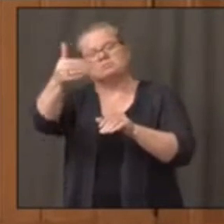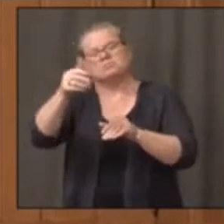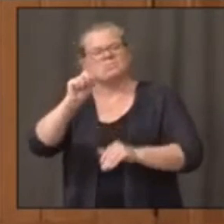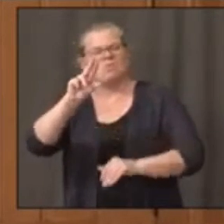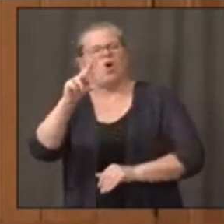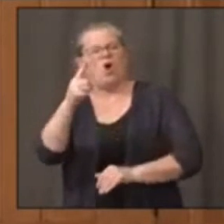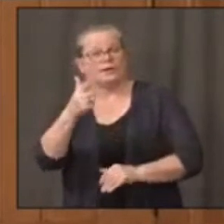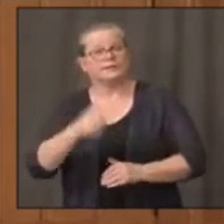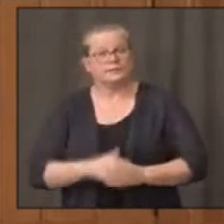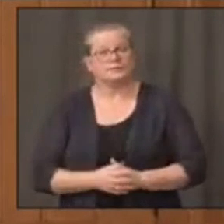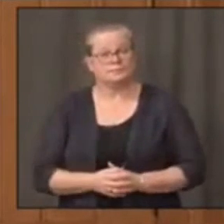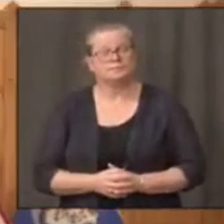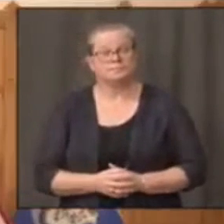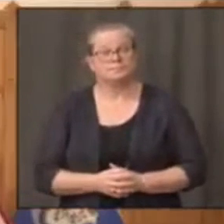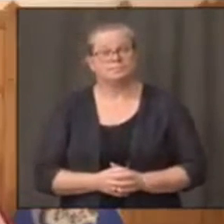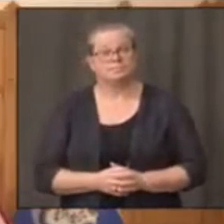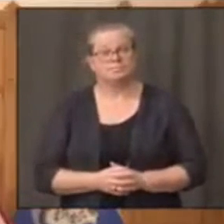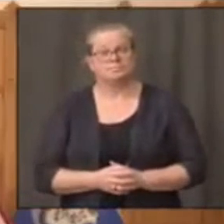Thank you.